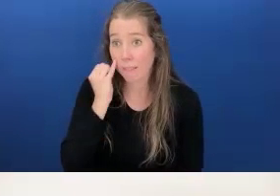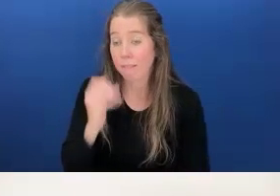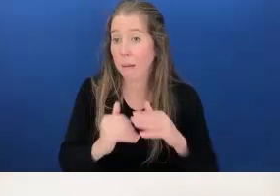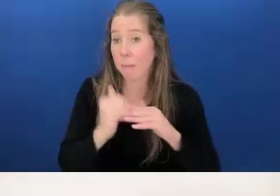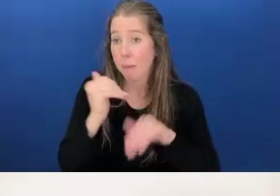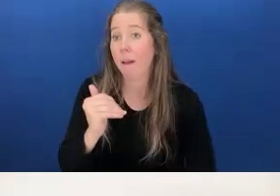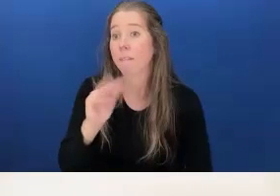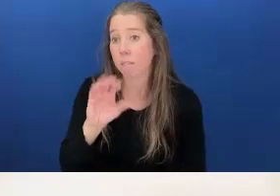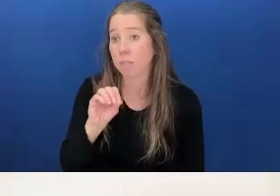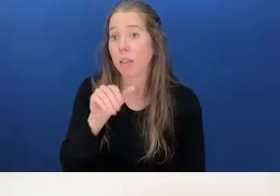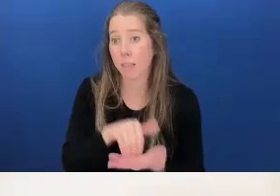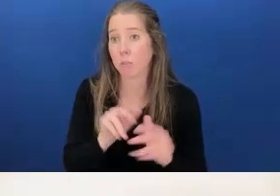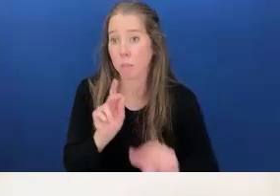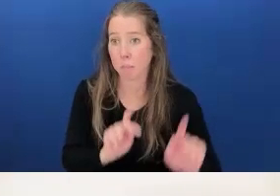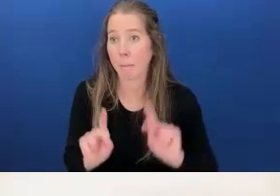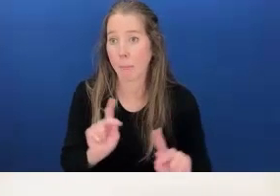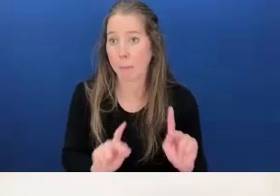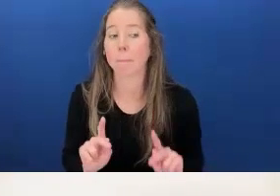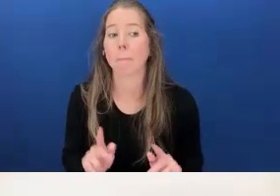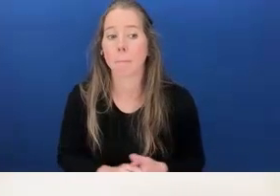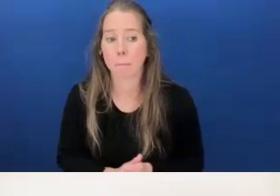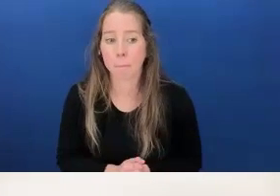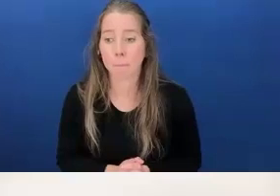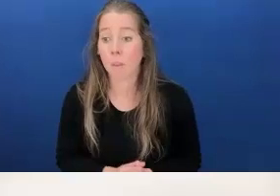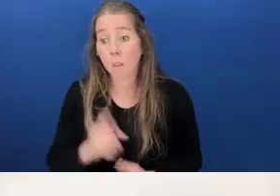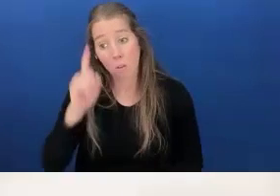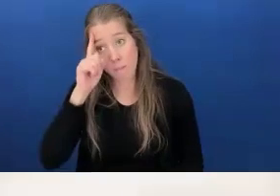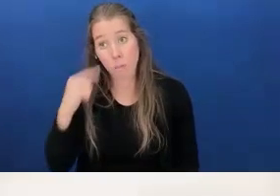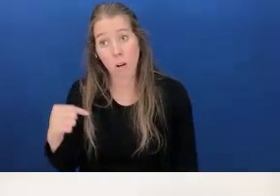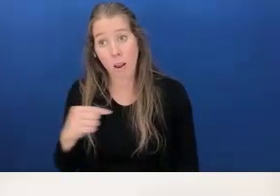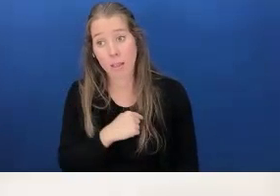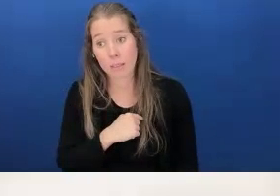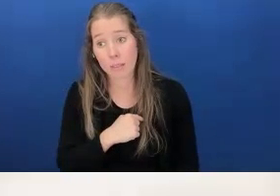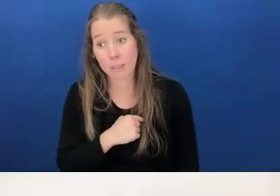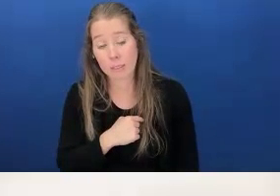50,000 people or more. And so for us,